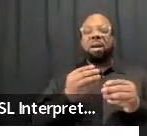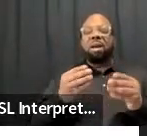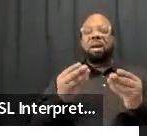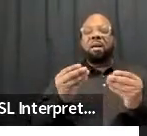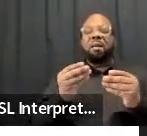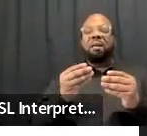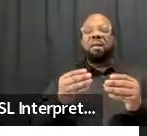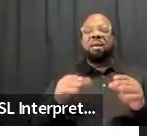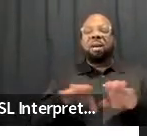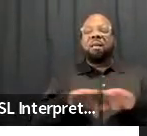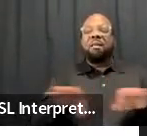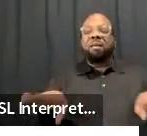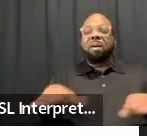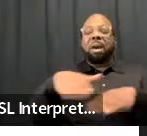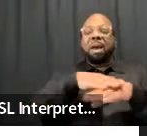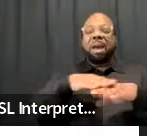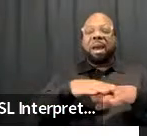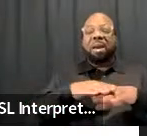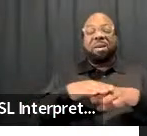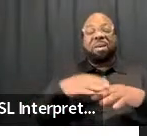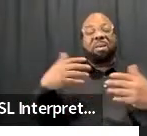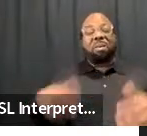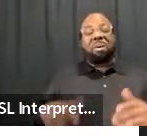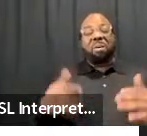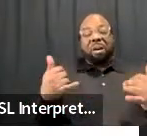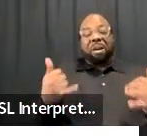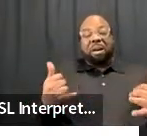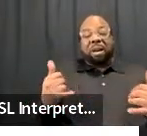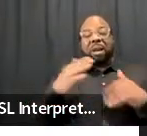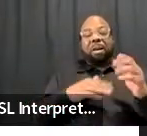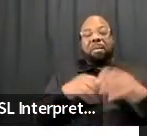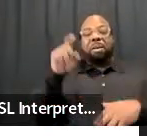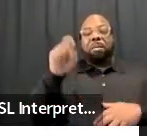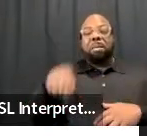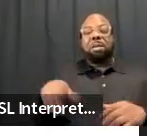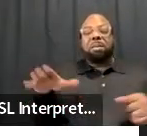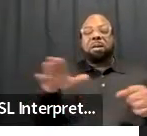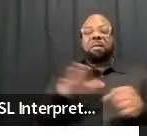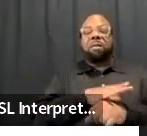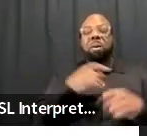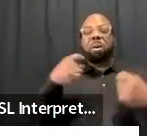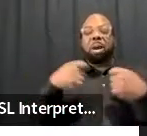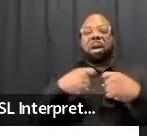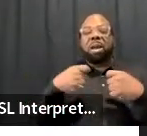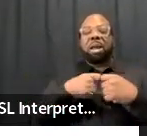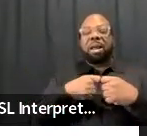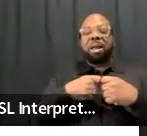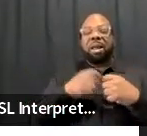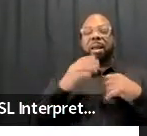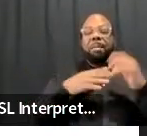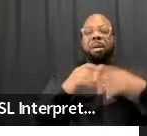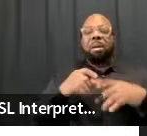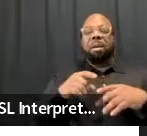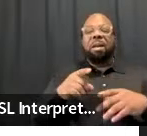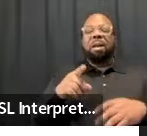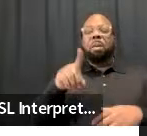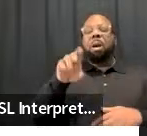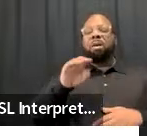strict. So for an existing building, you will have to become a fully electrified building. That is 100% our goal as a city, is to get